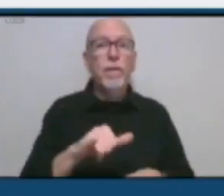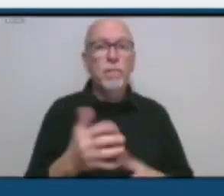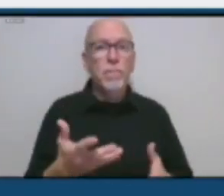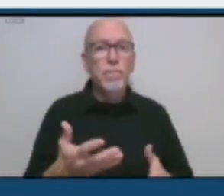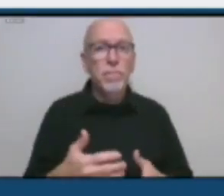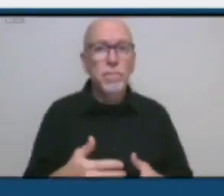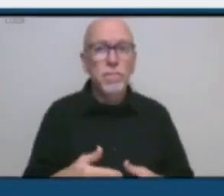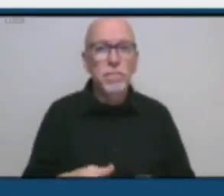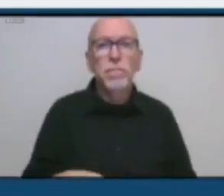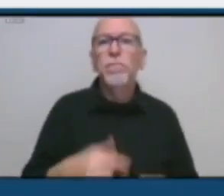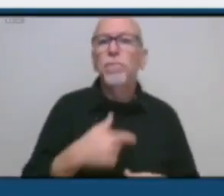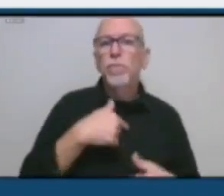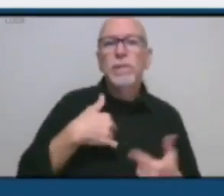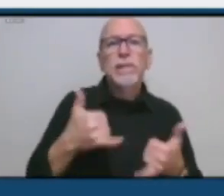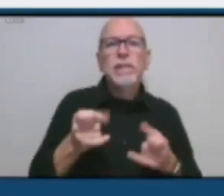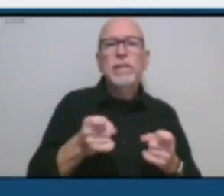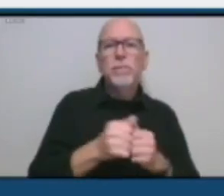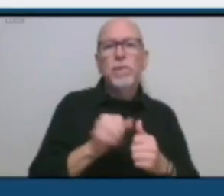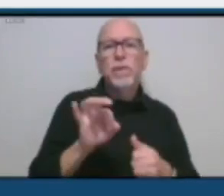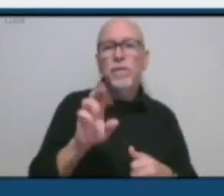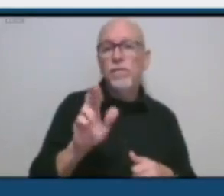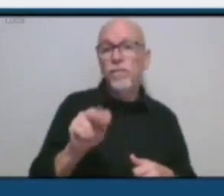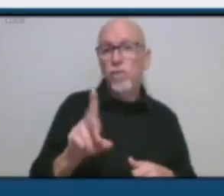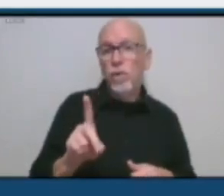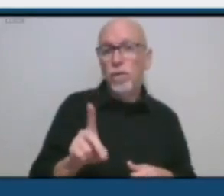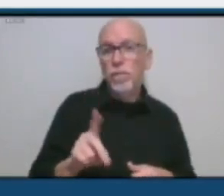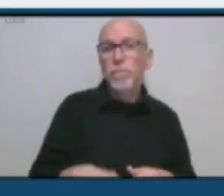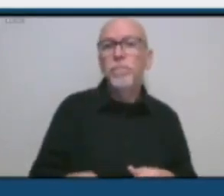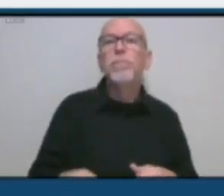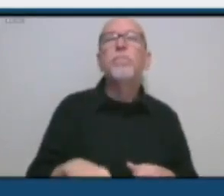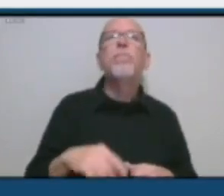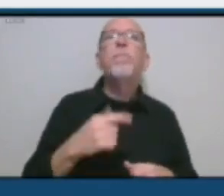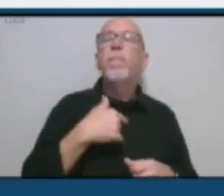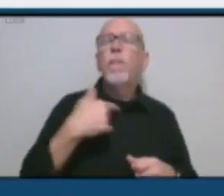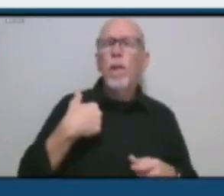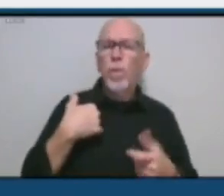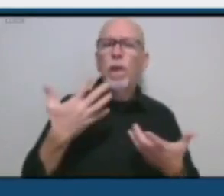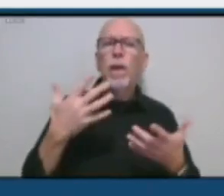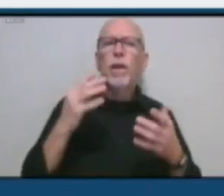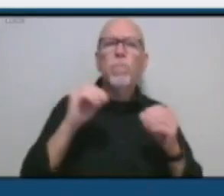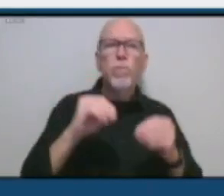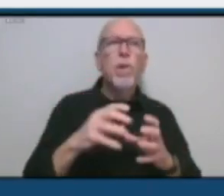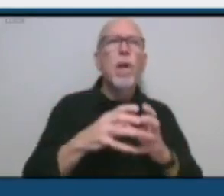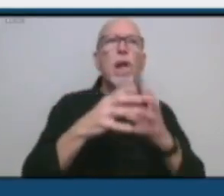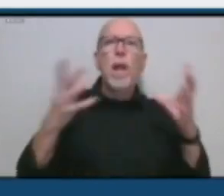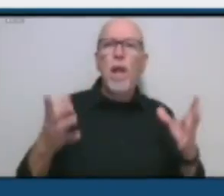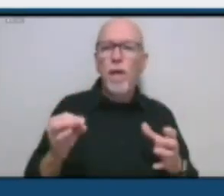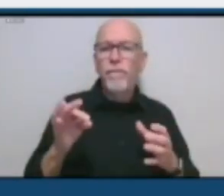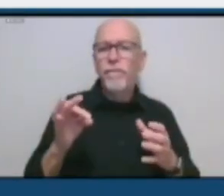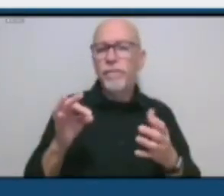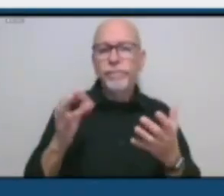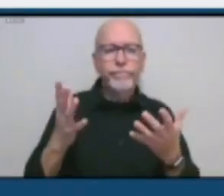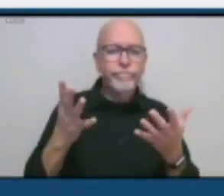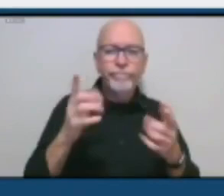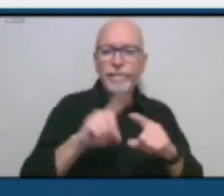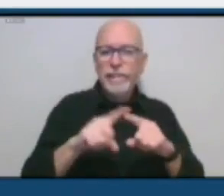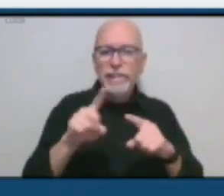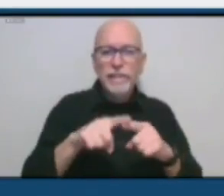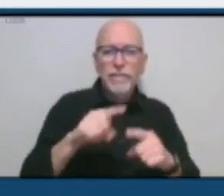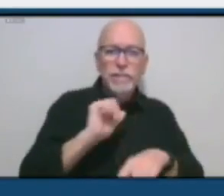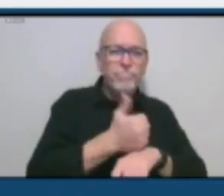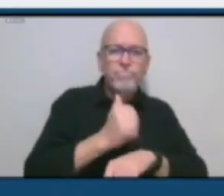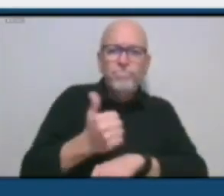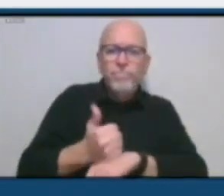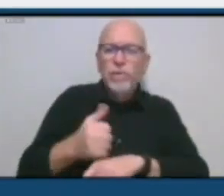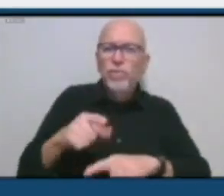we're dealing with a lot of the fraud. And we've put in a lot of measures to address fraud. Now,